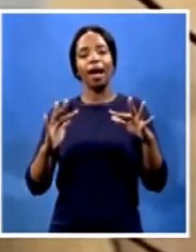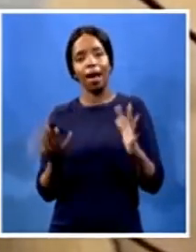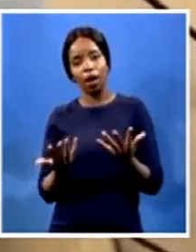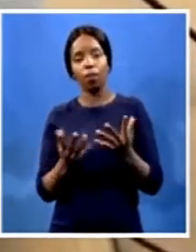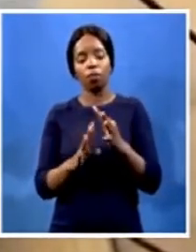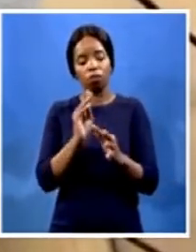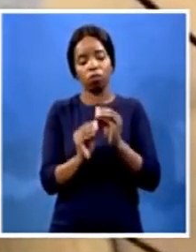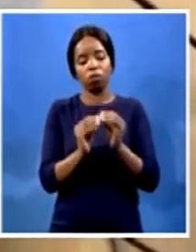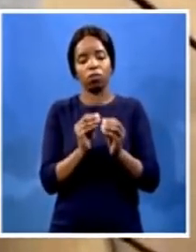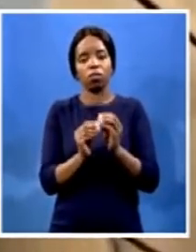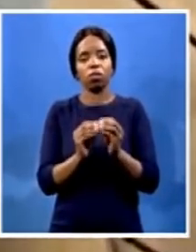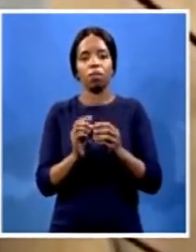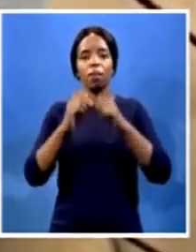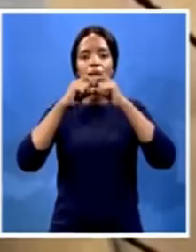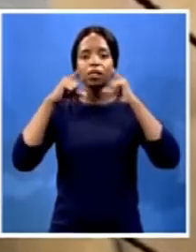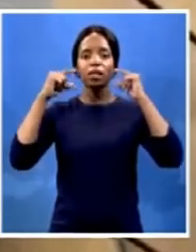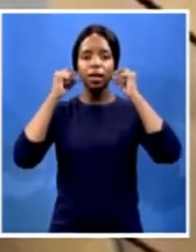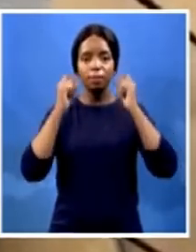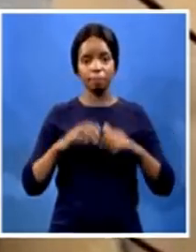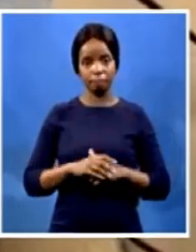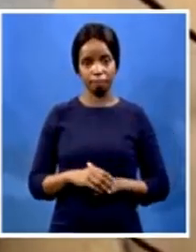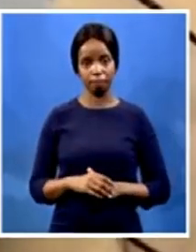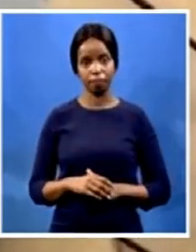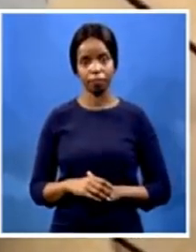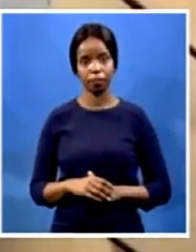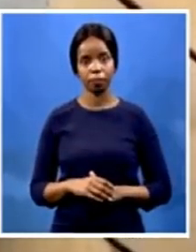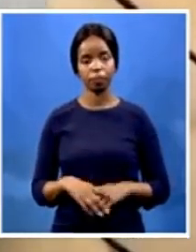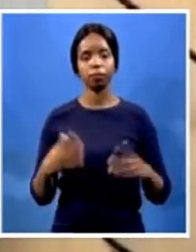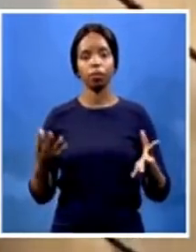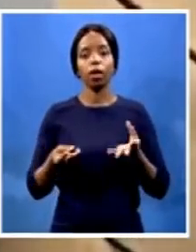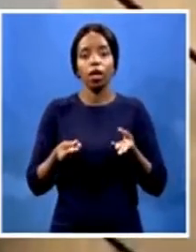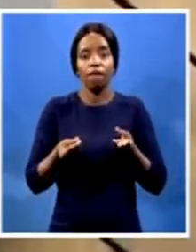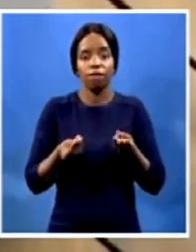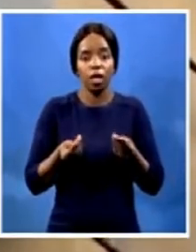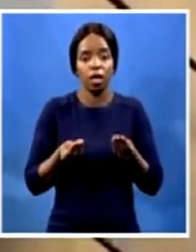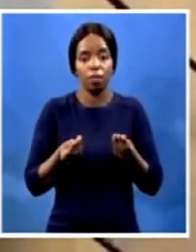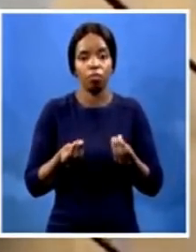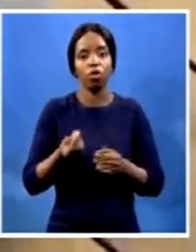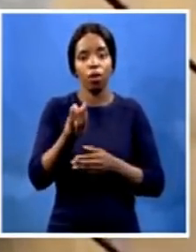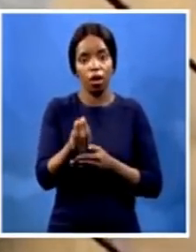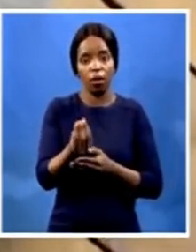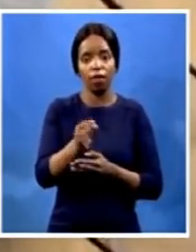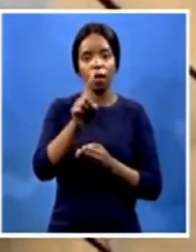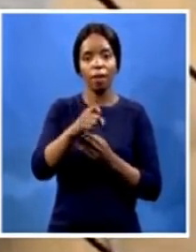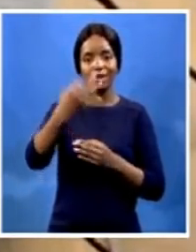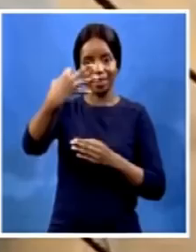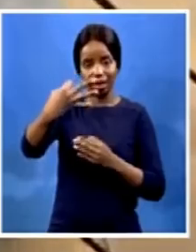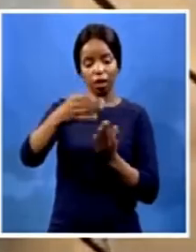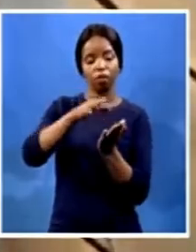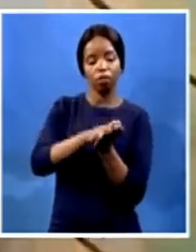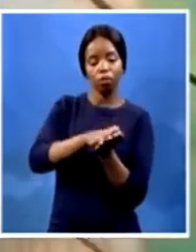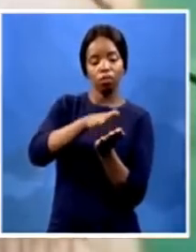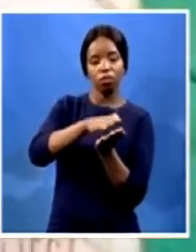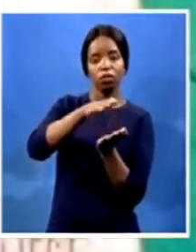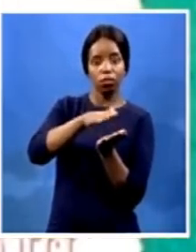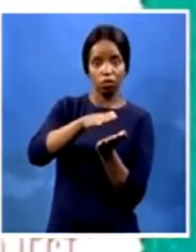So once you have your fabric, you need 3 layers of fabric, 2 cotton and 1 violin. Right. And then the mask is just stitched